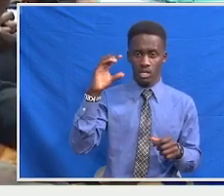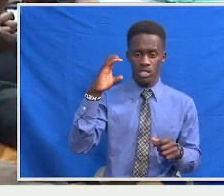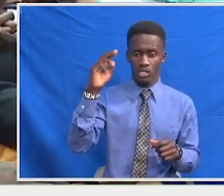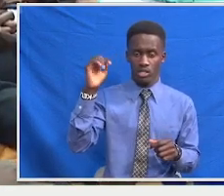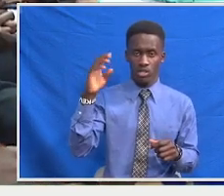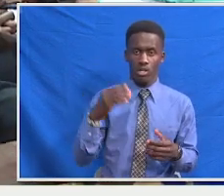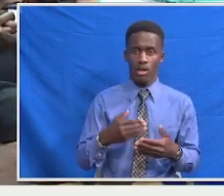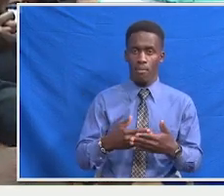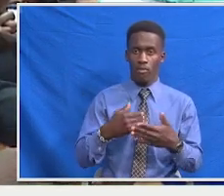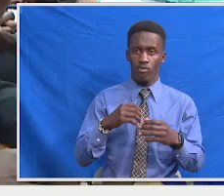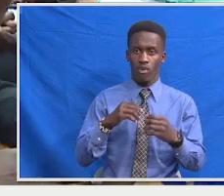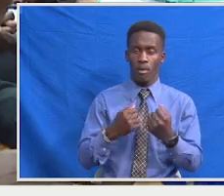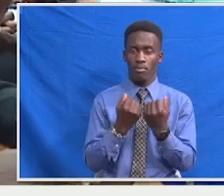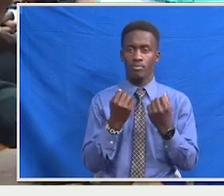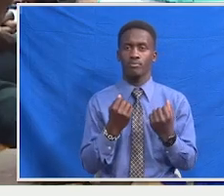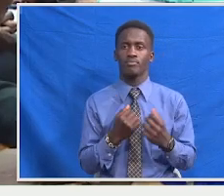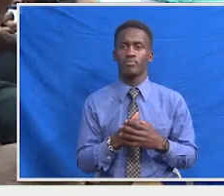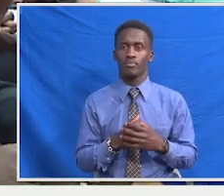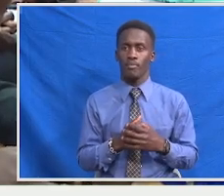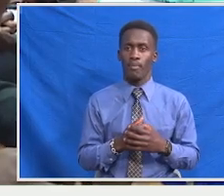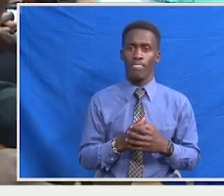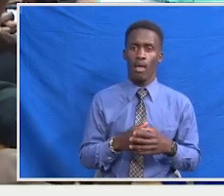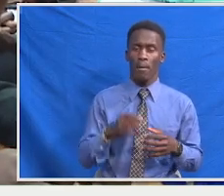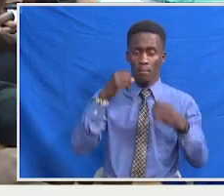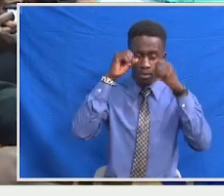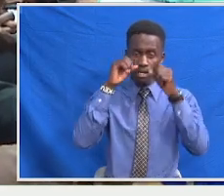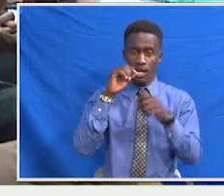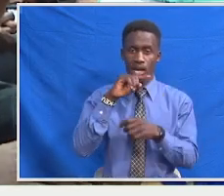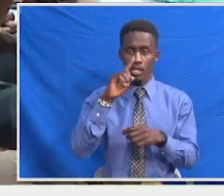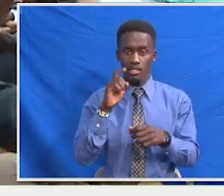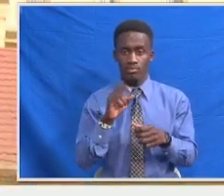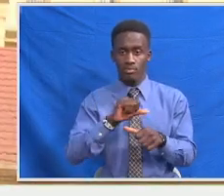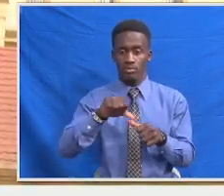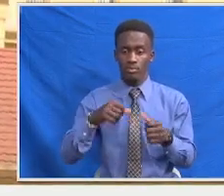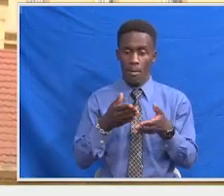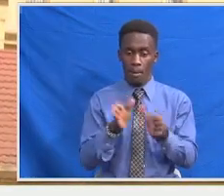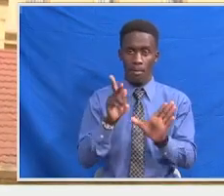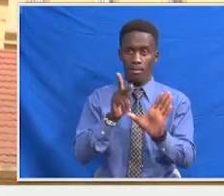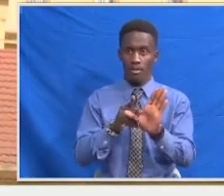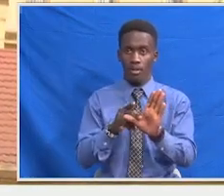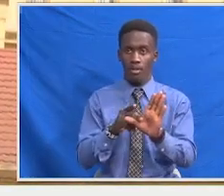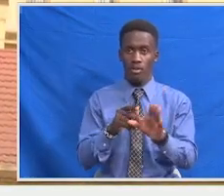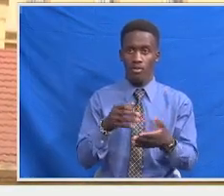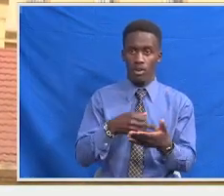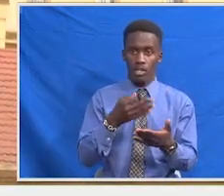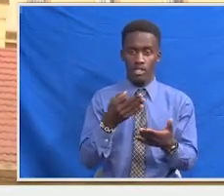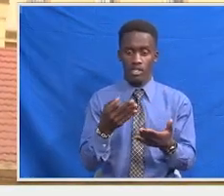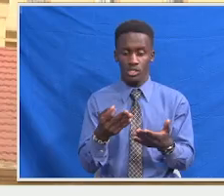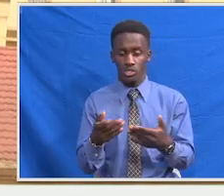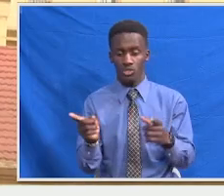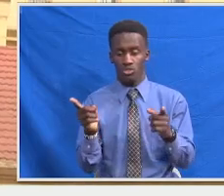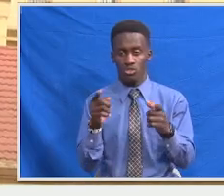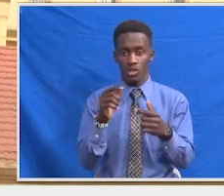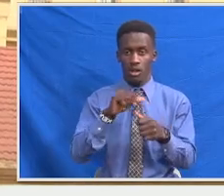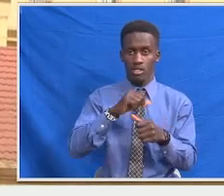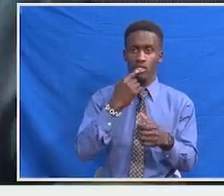the bench to rule on the recent public participation on the impeachment motion, falling short of calling it a sham, saying it